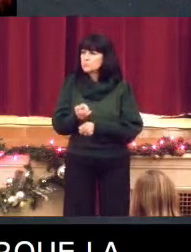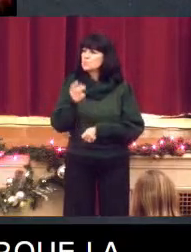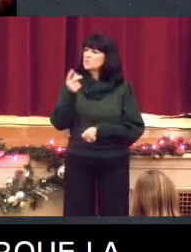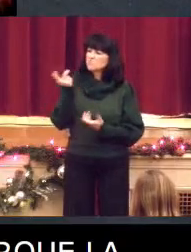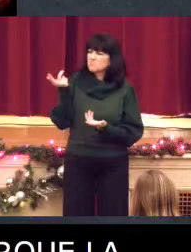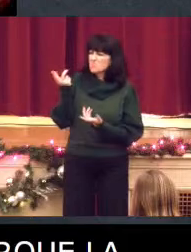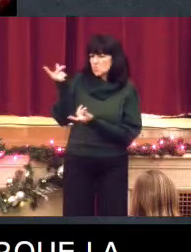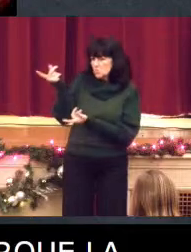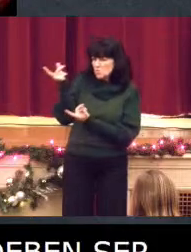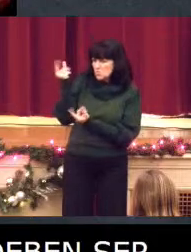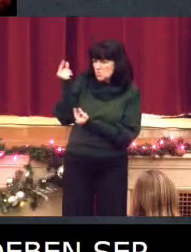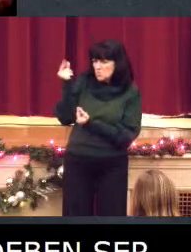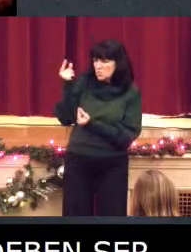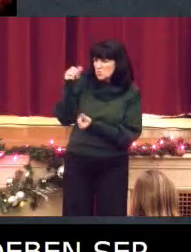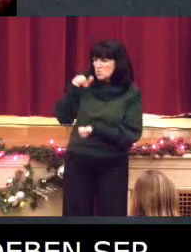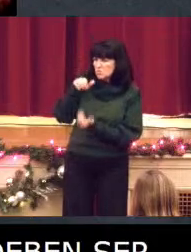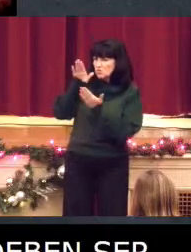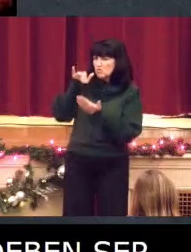to address that?